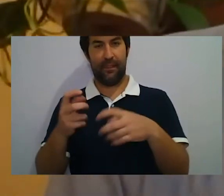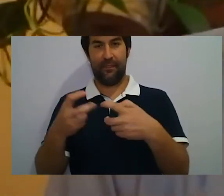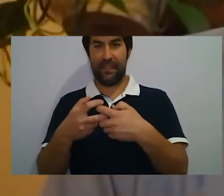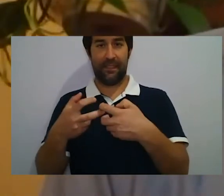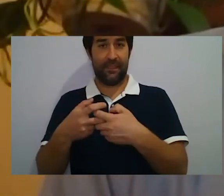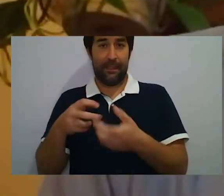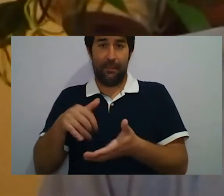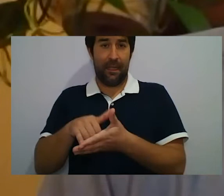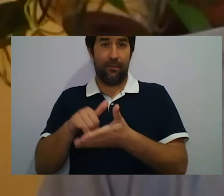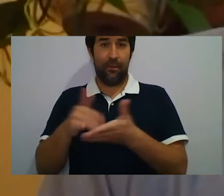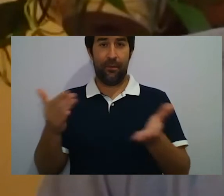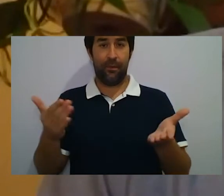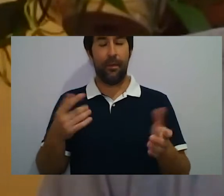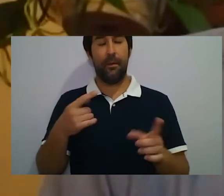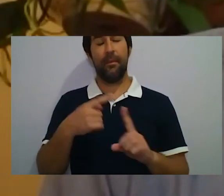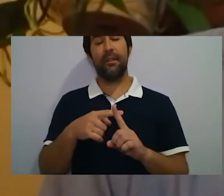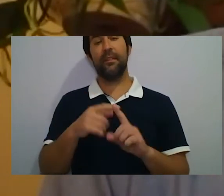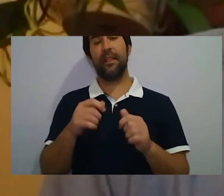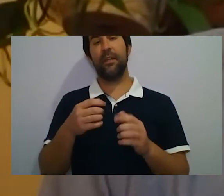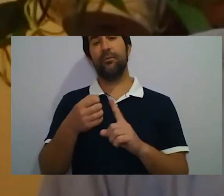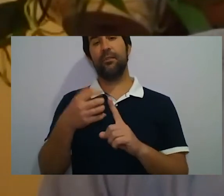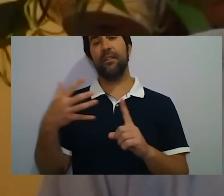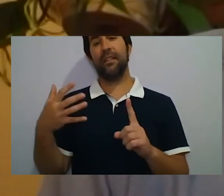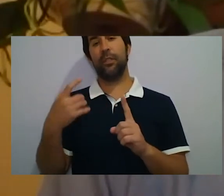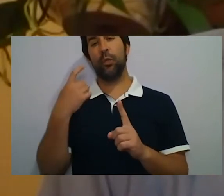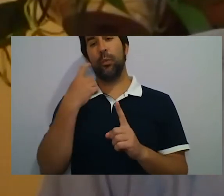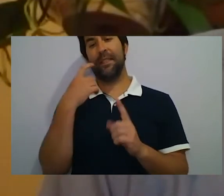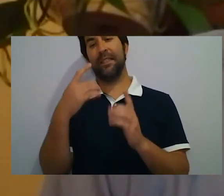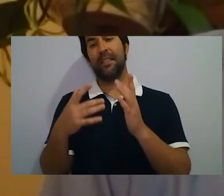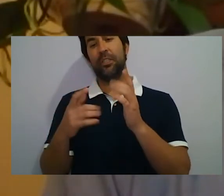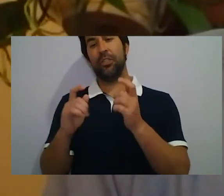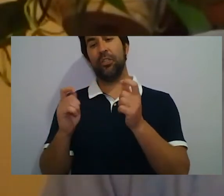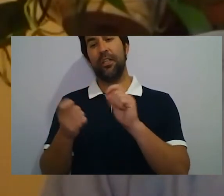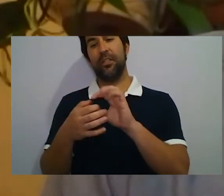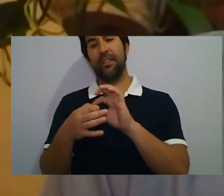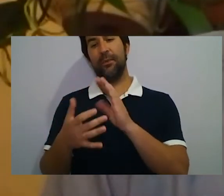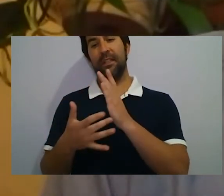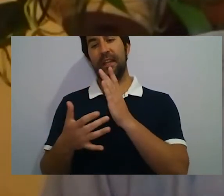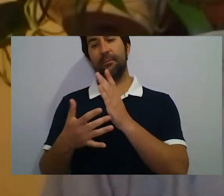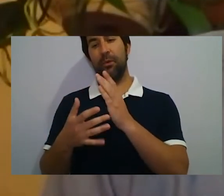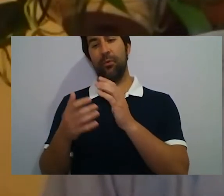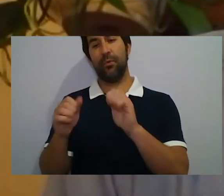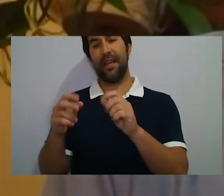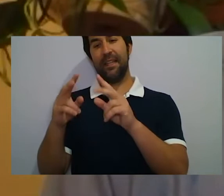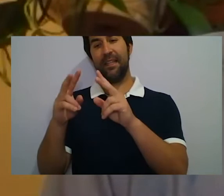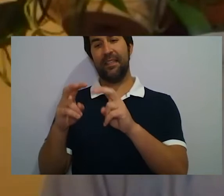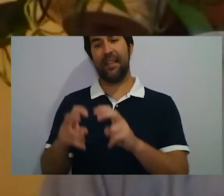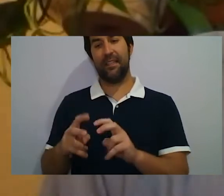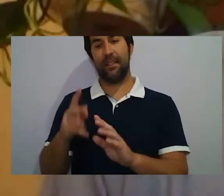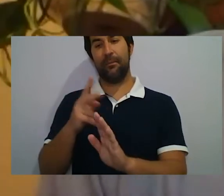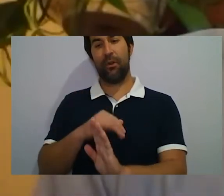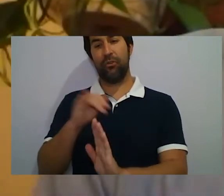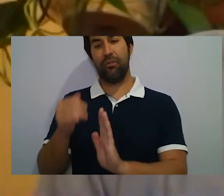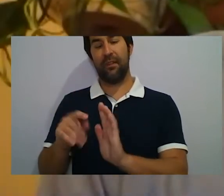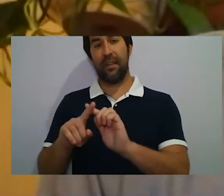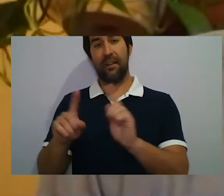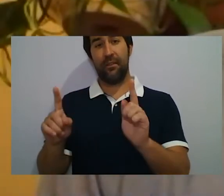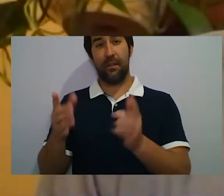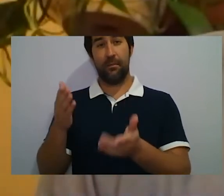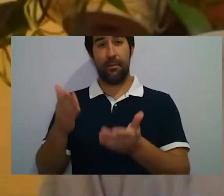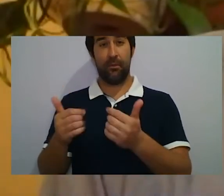traffic signals, that maybe we can also use this kind of visual evidence to not have to wait for a crash